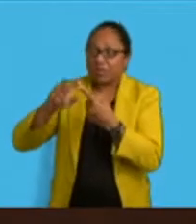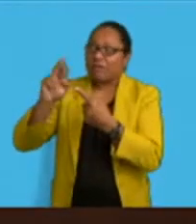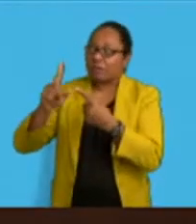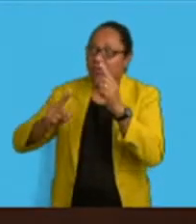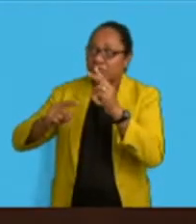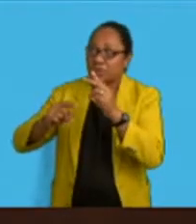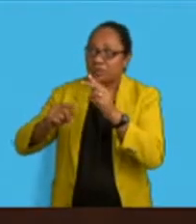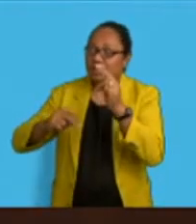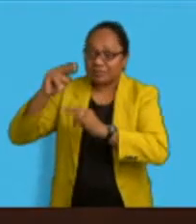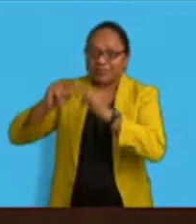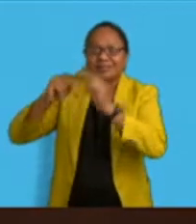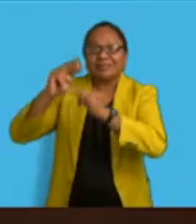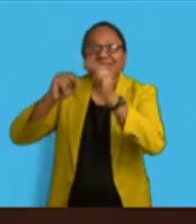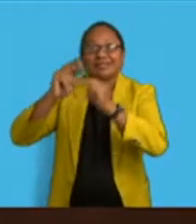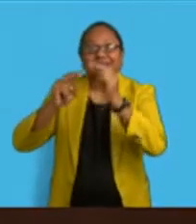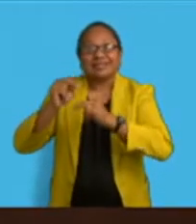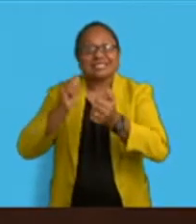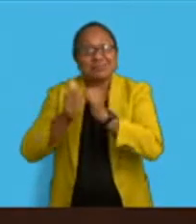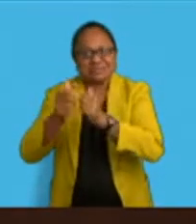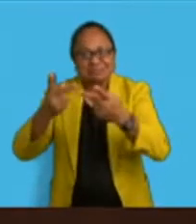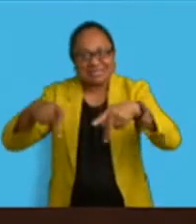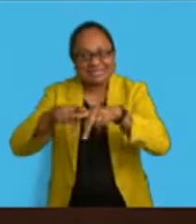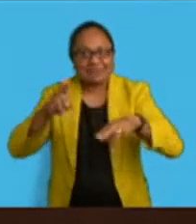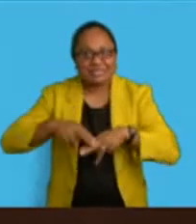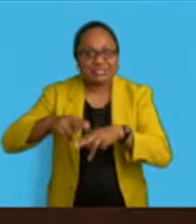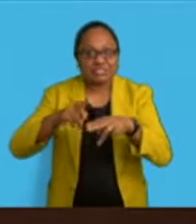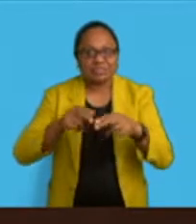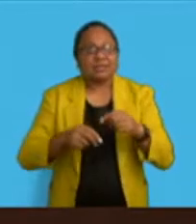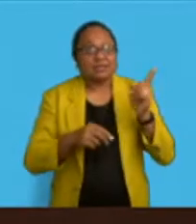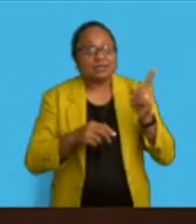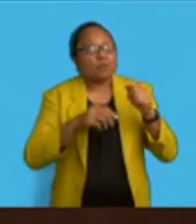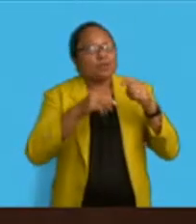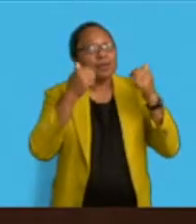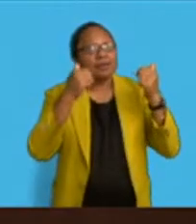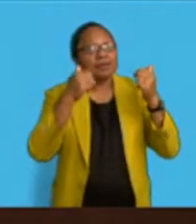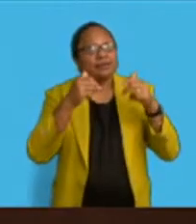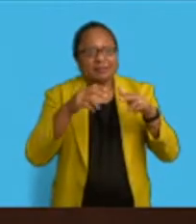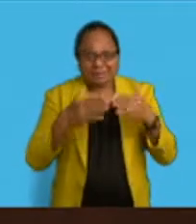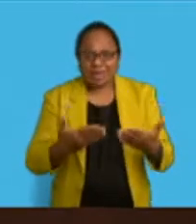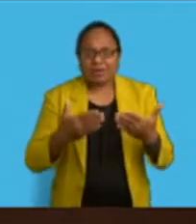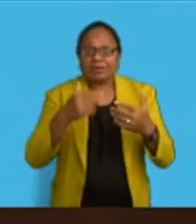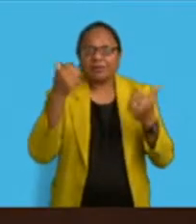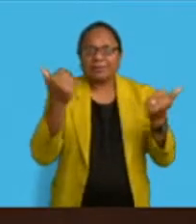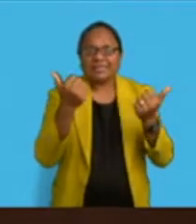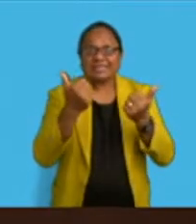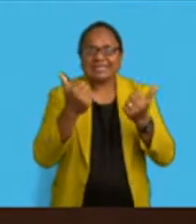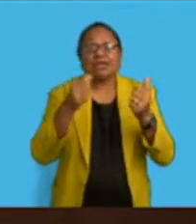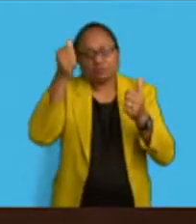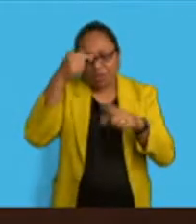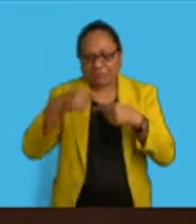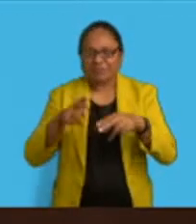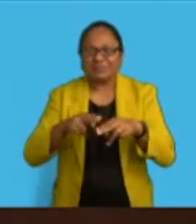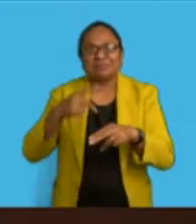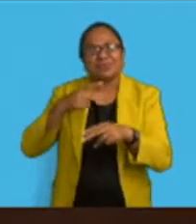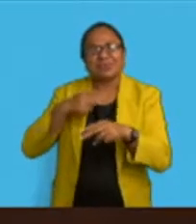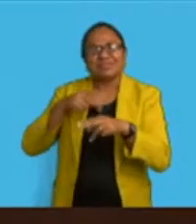integrated sporting complexes around Fiji. Madam Speaker, Fiji is known and respected in international sports, especially since our gold medal win in the Rio Olympics.